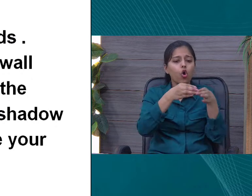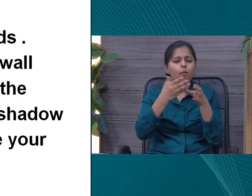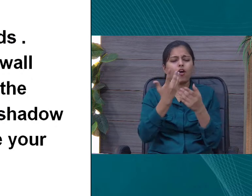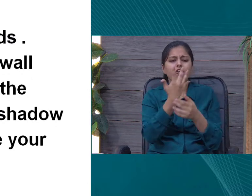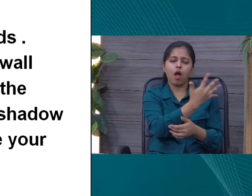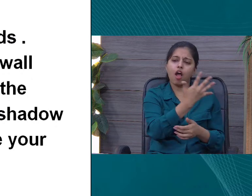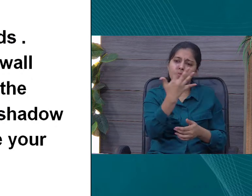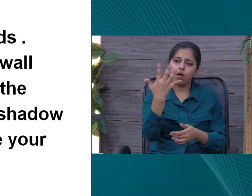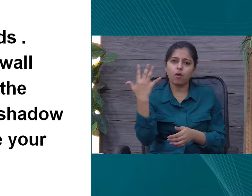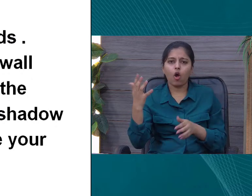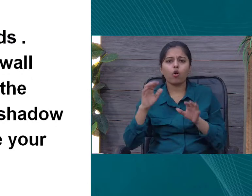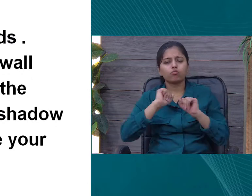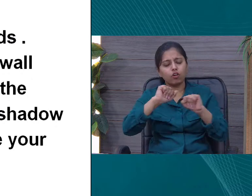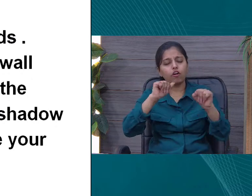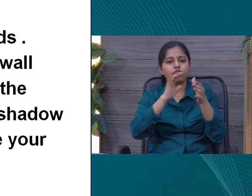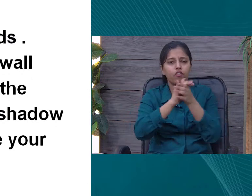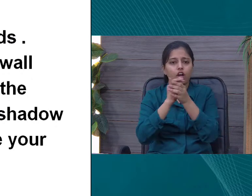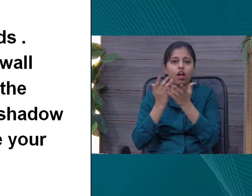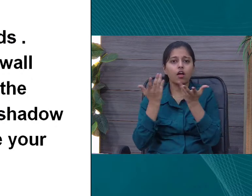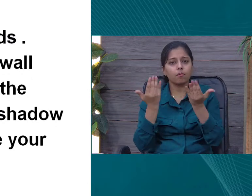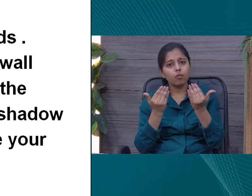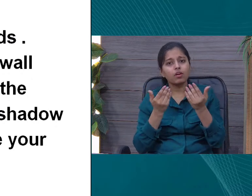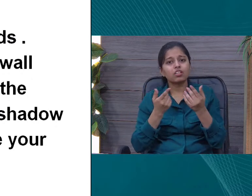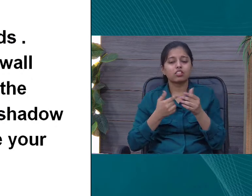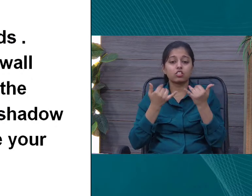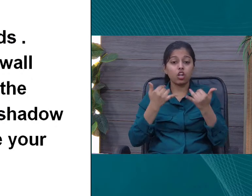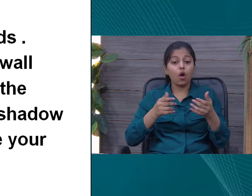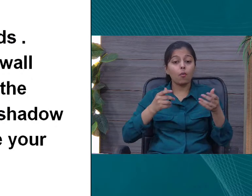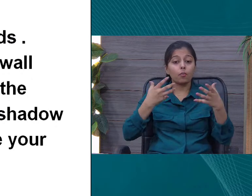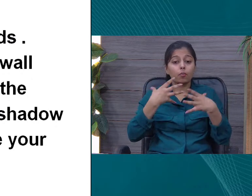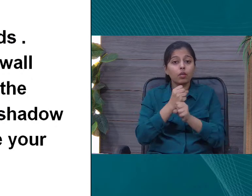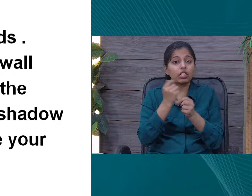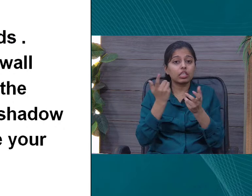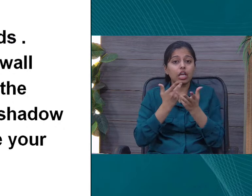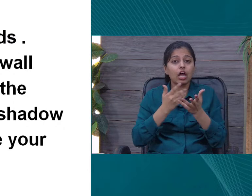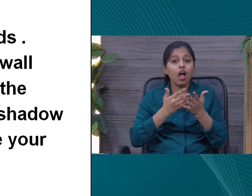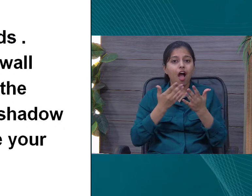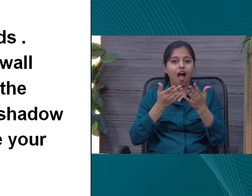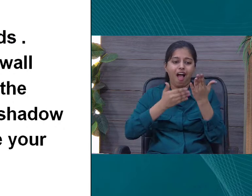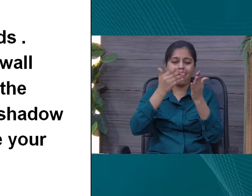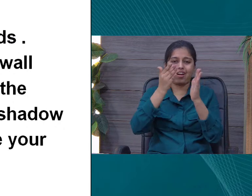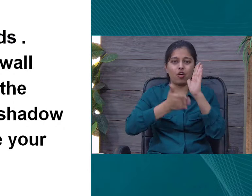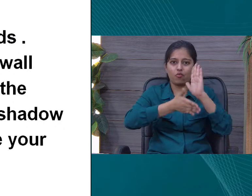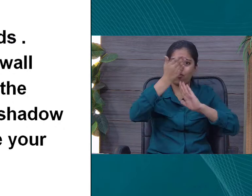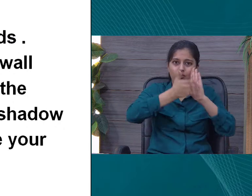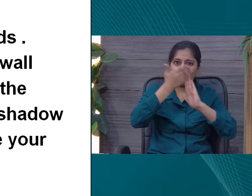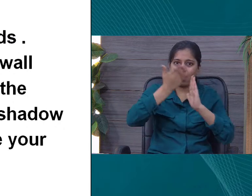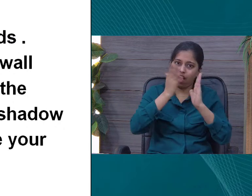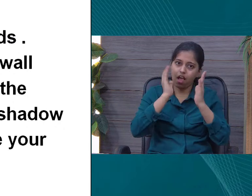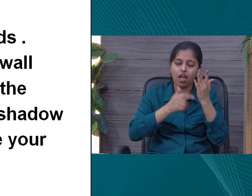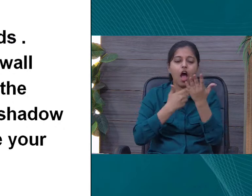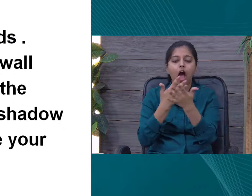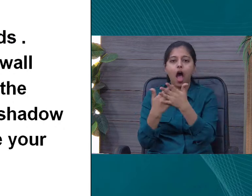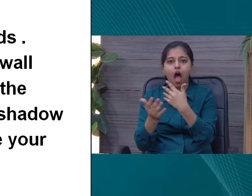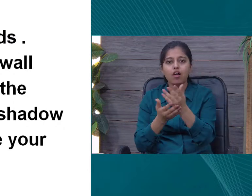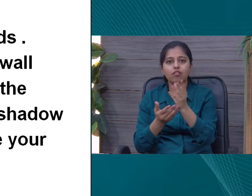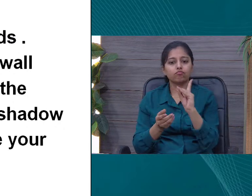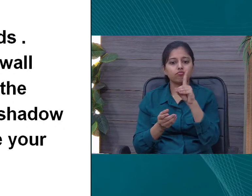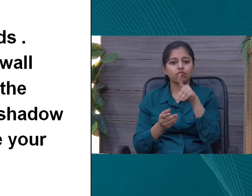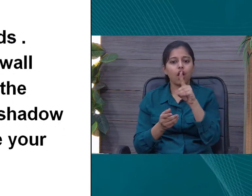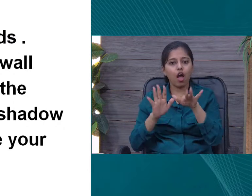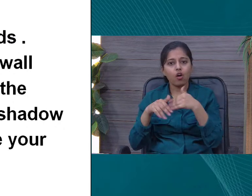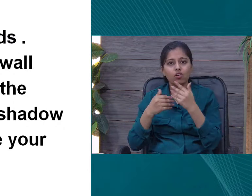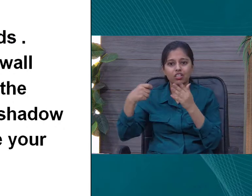5 with your friends and make a shadow of your hand on the wall using a torch. Now how they will make a